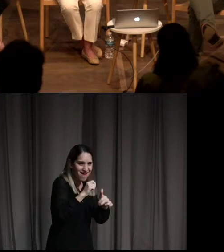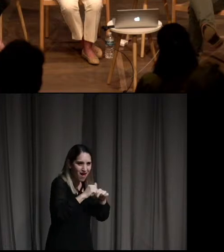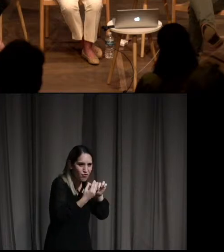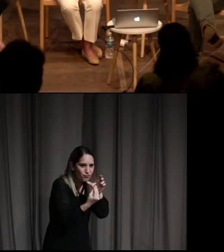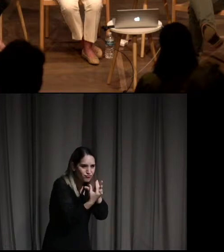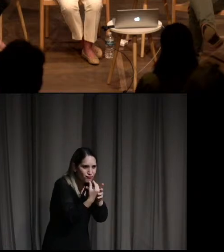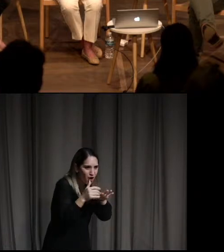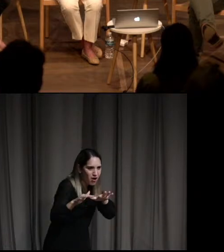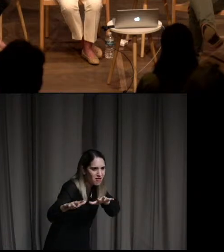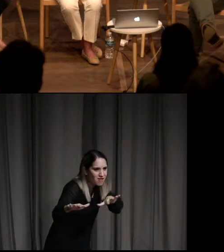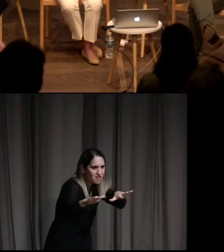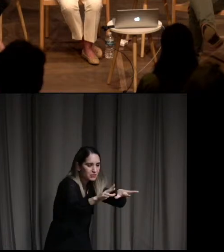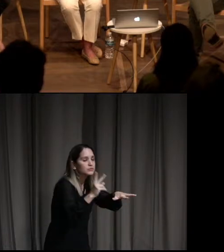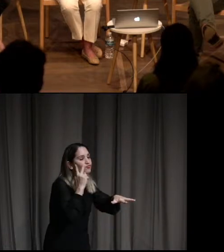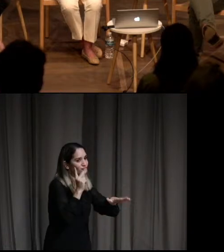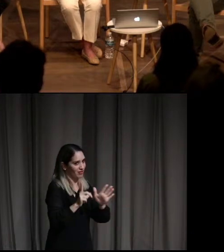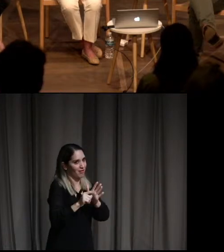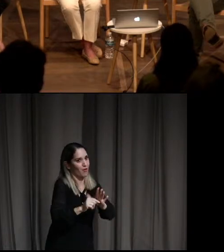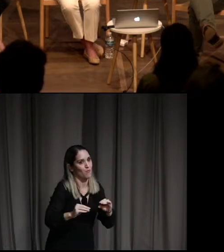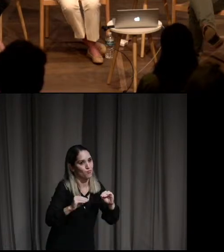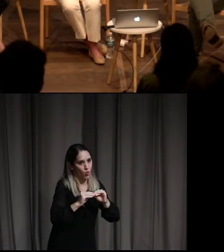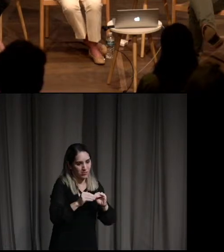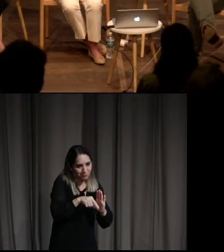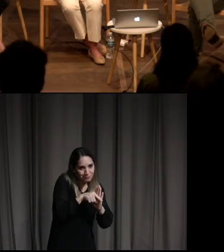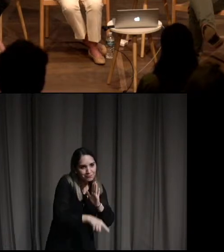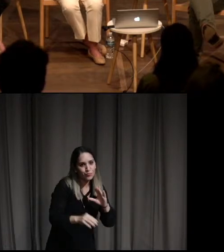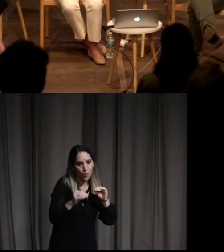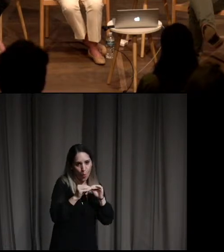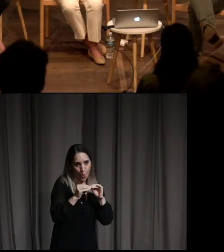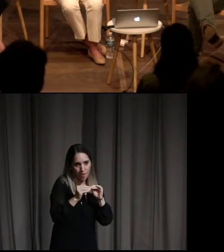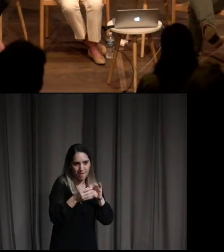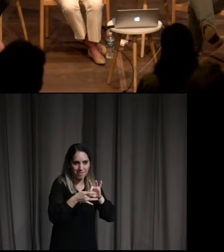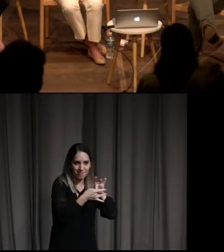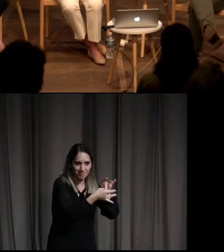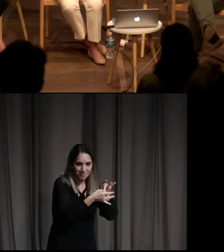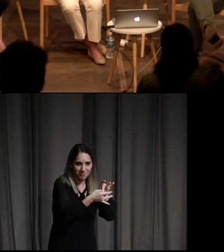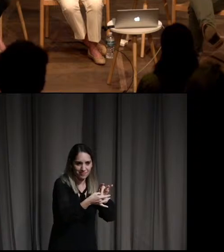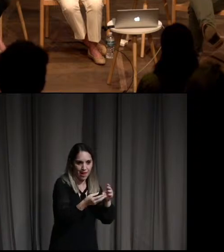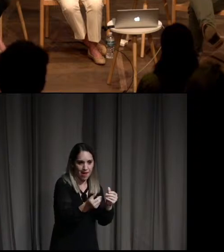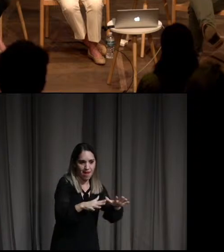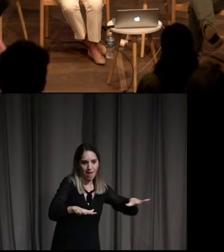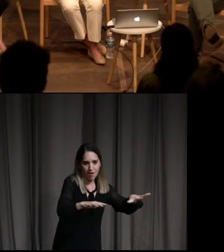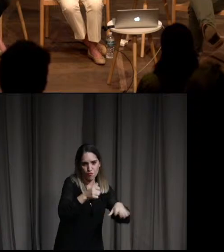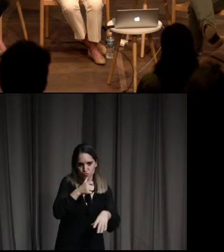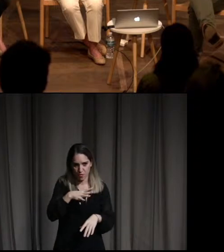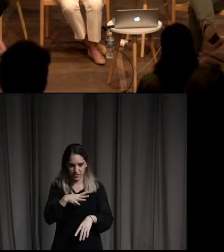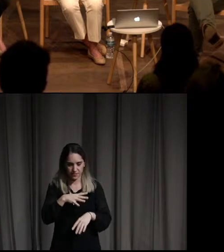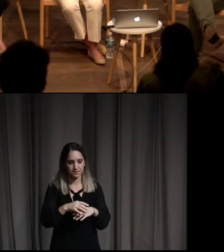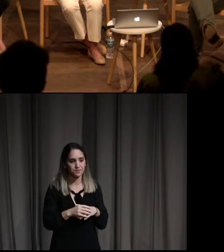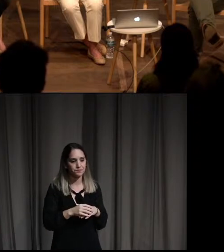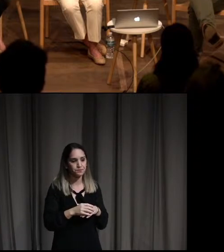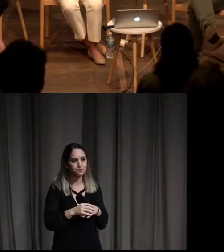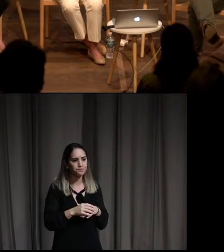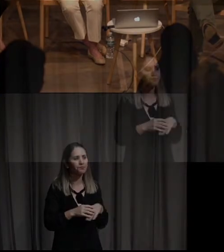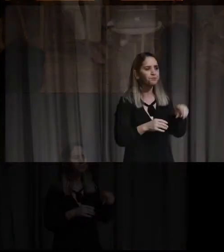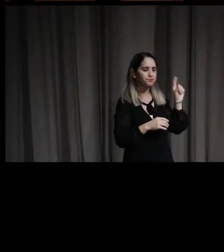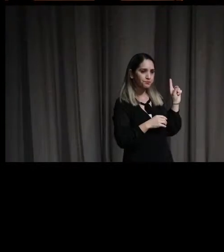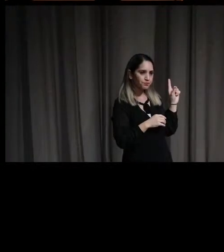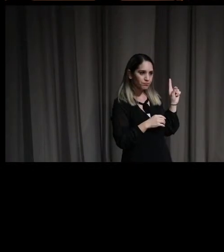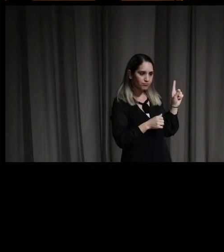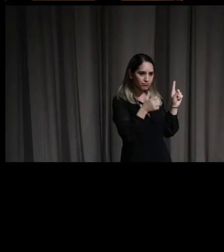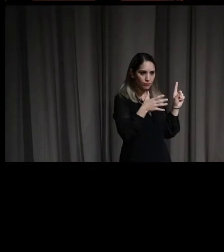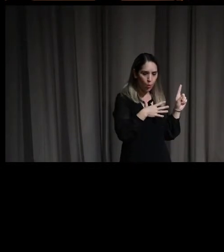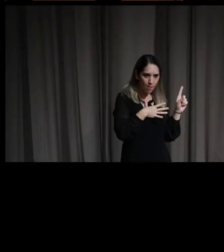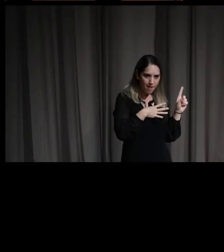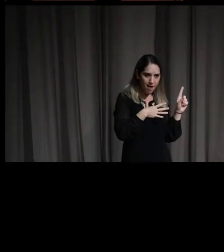land, which we'll get to in a minute, but also the role that she plays is associated